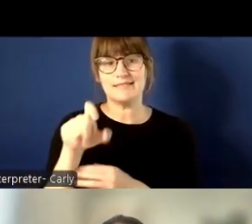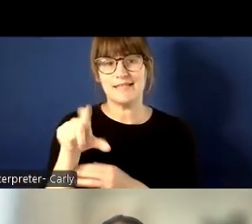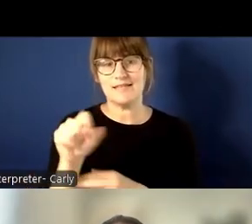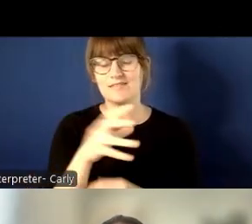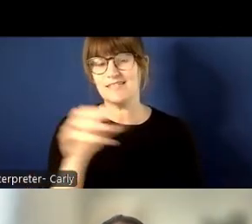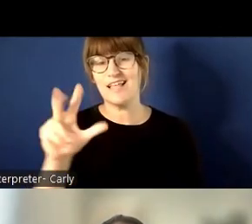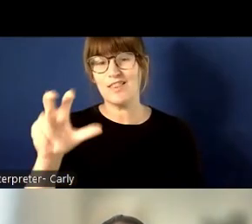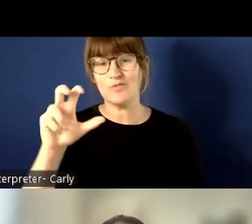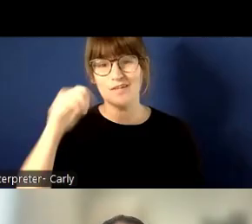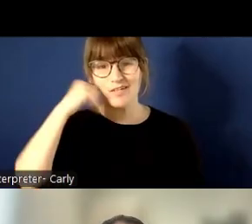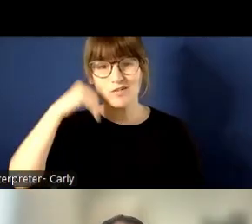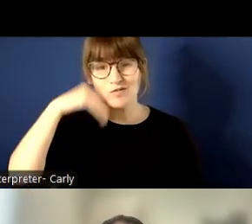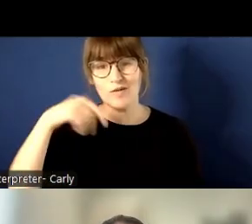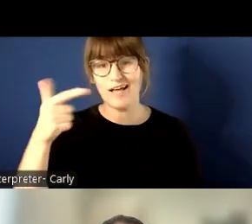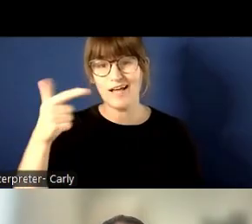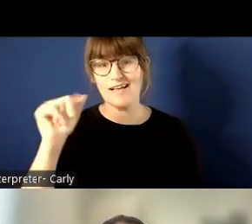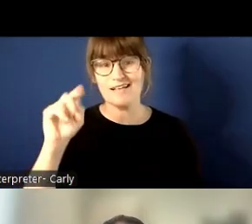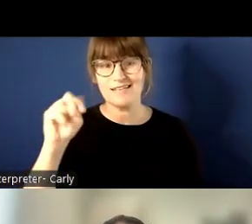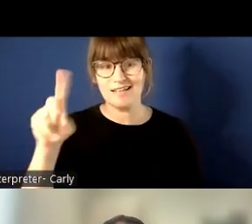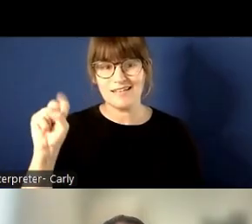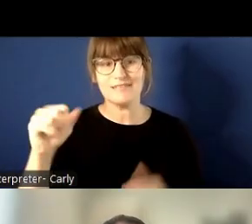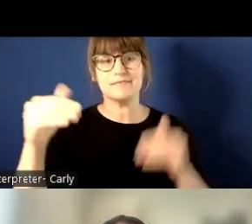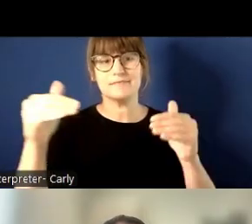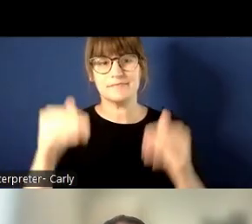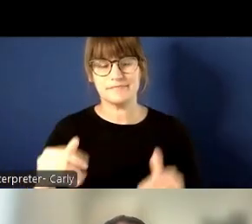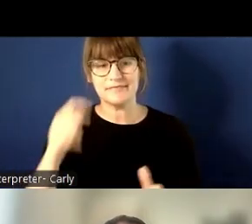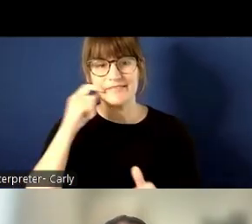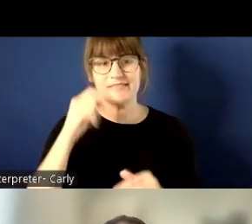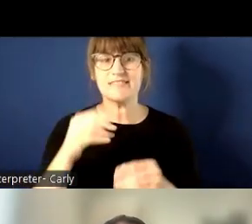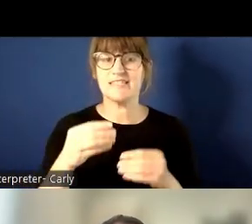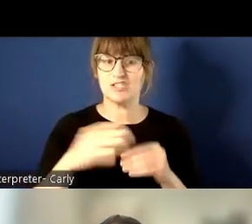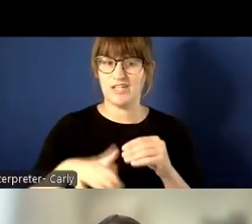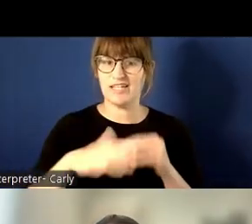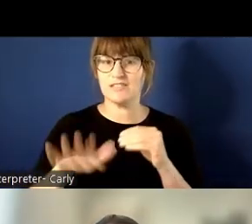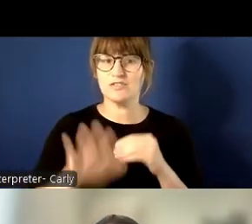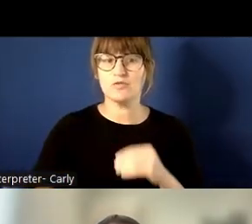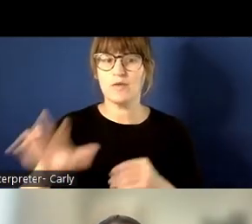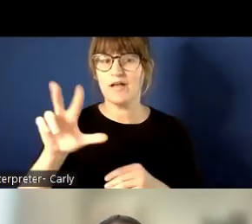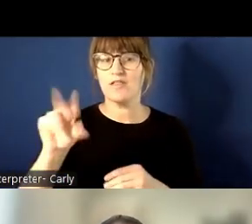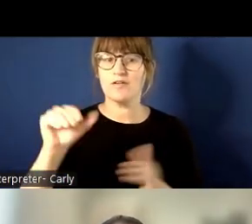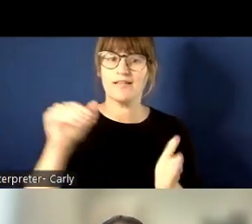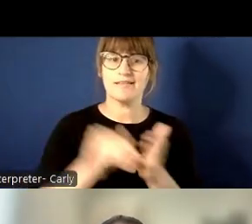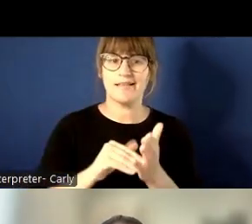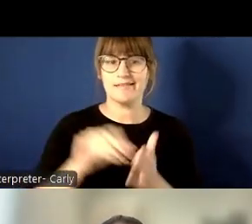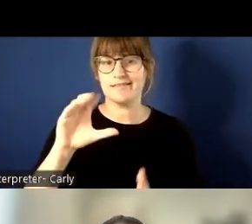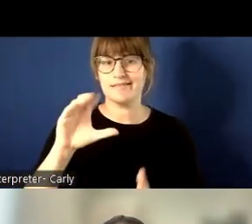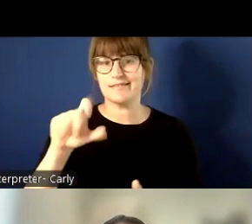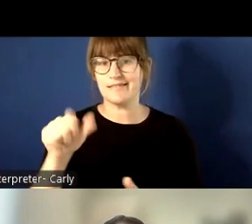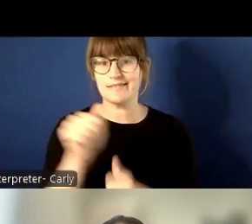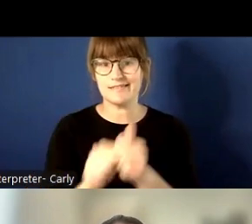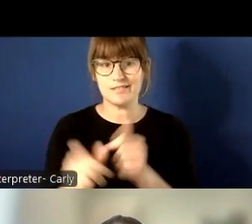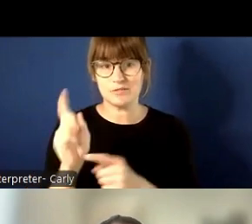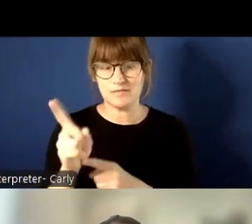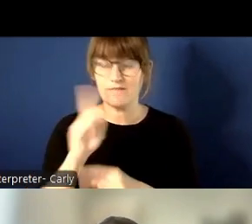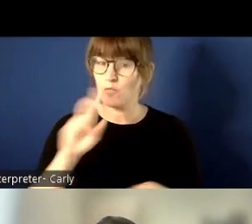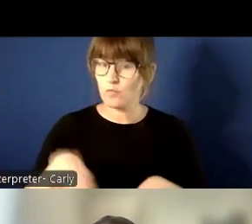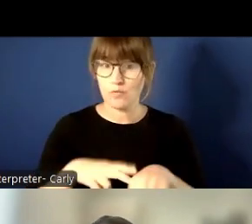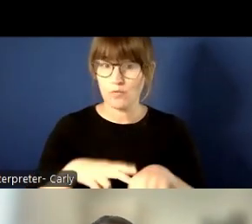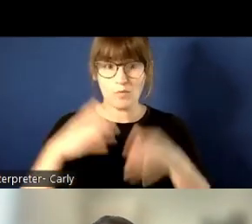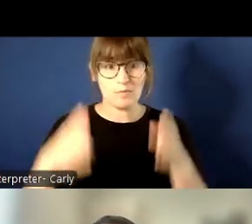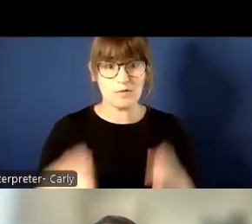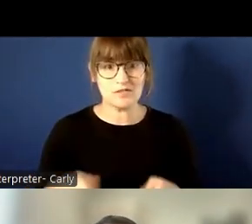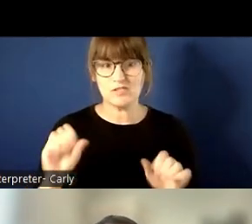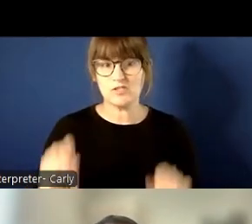30,000 skin cells each minute, and skin accounts for about 10 to 15% of your body weight. So in a normal person, this could be anywhere from